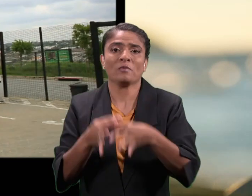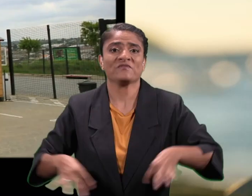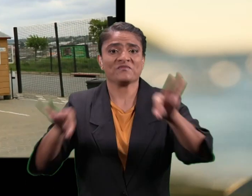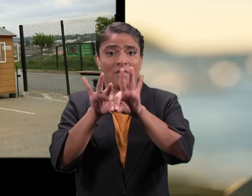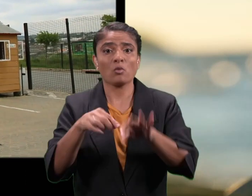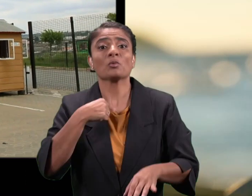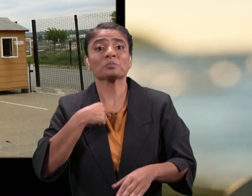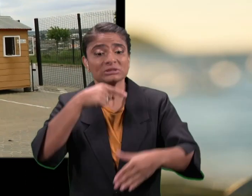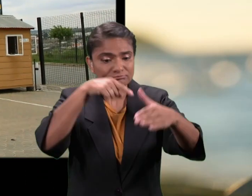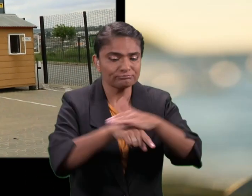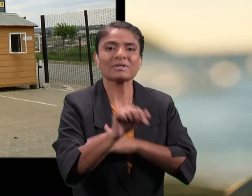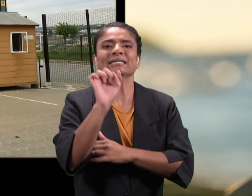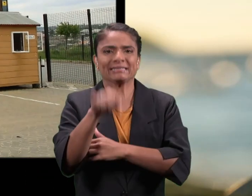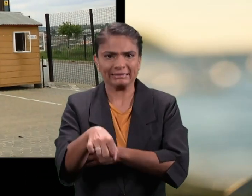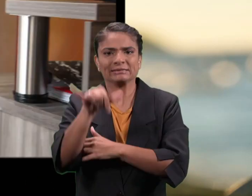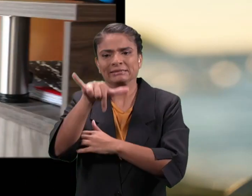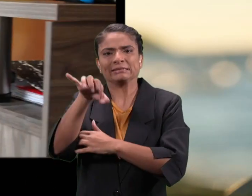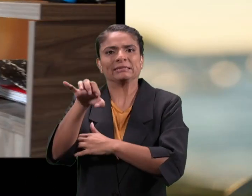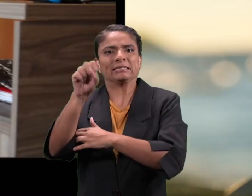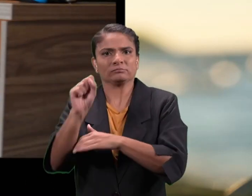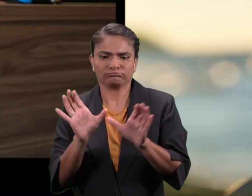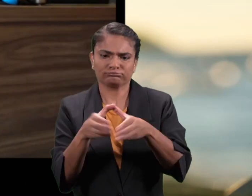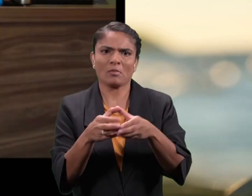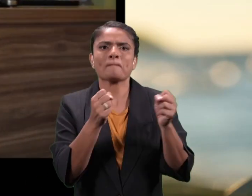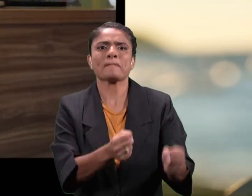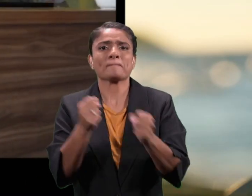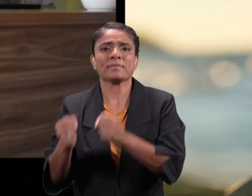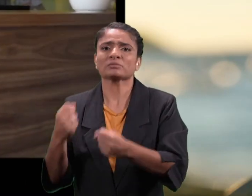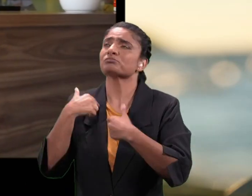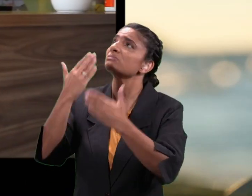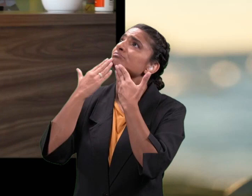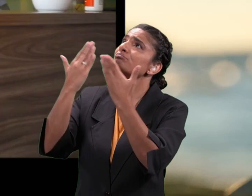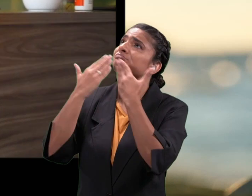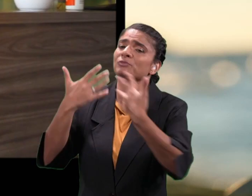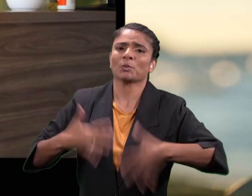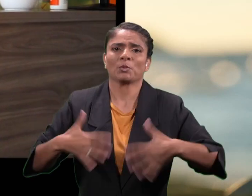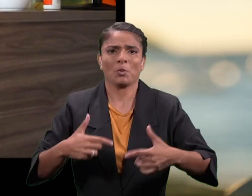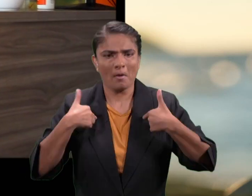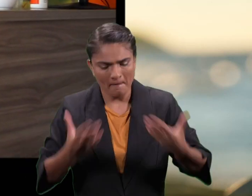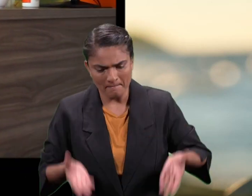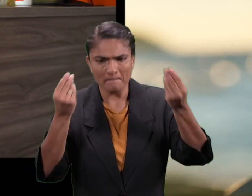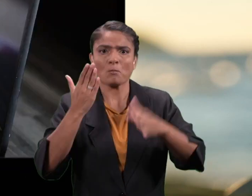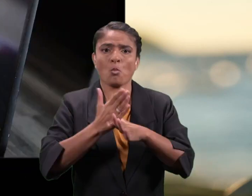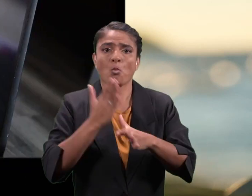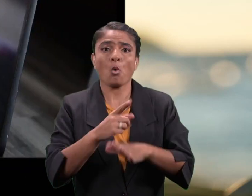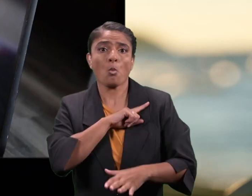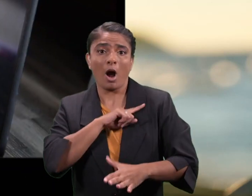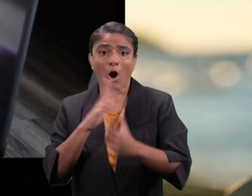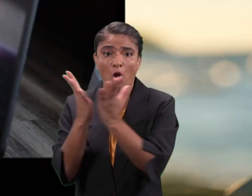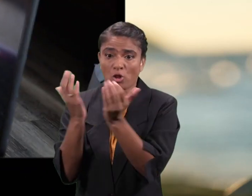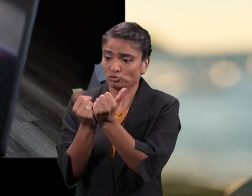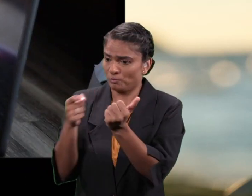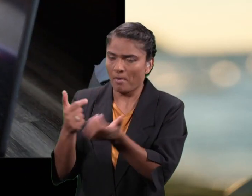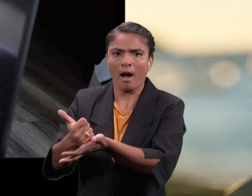DIS as a permanent employee, I said, thanks God, I finally got something that is permanent. Because in the long run, I knew